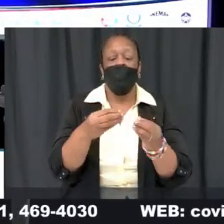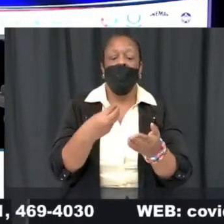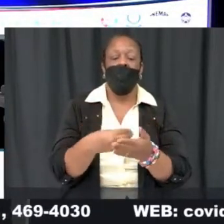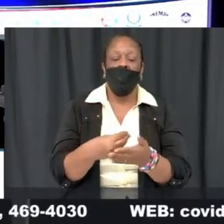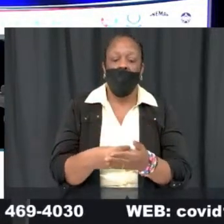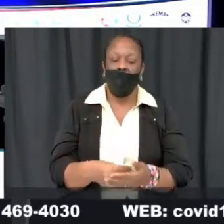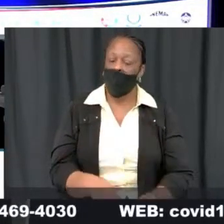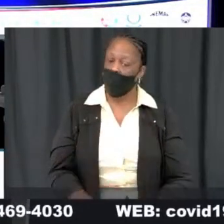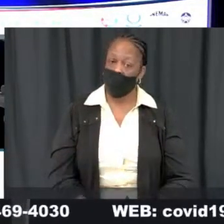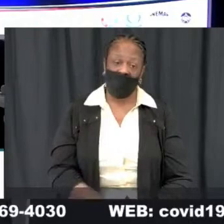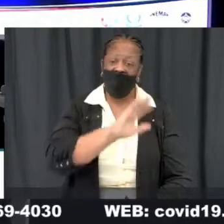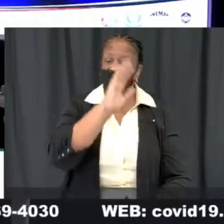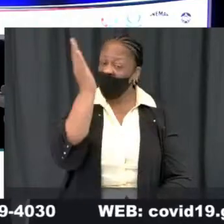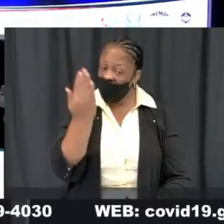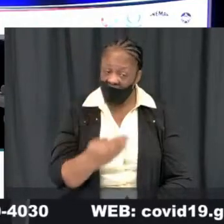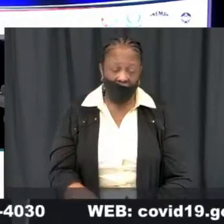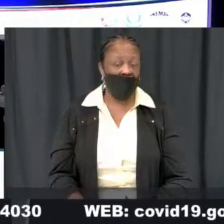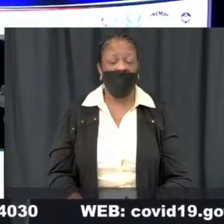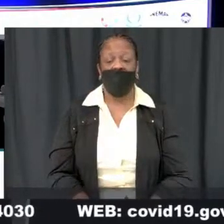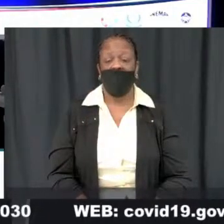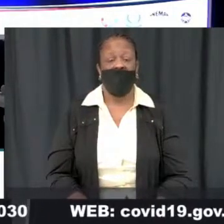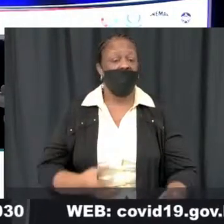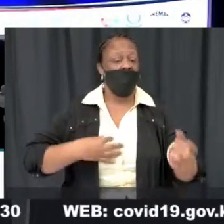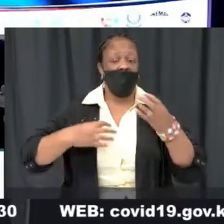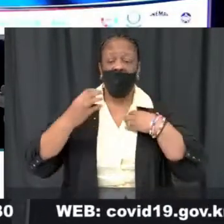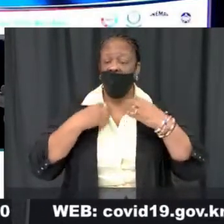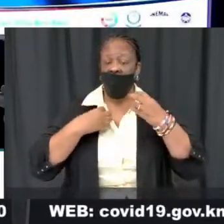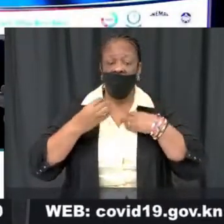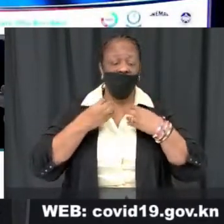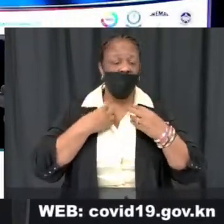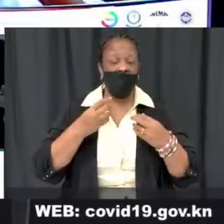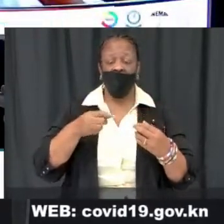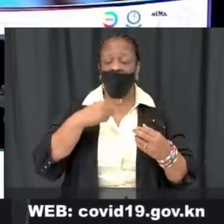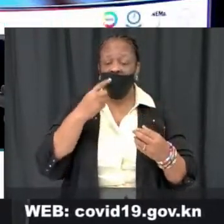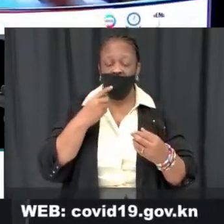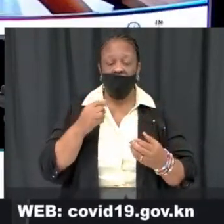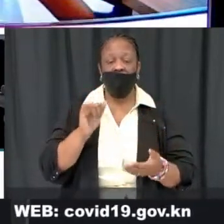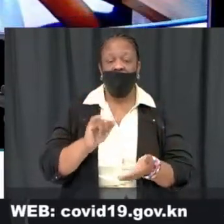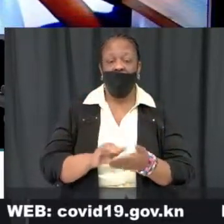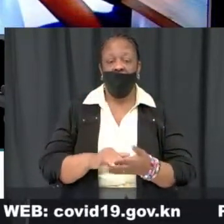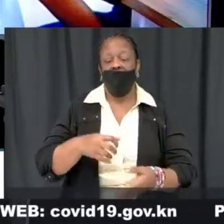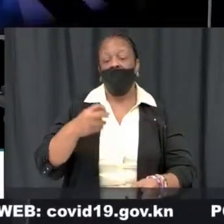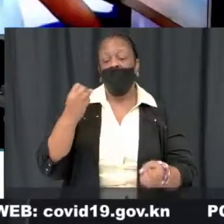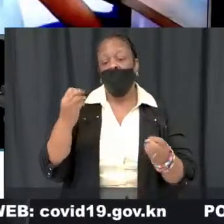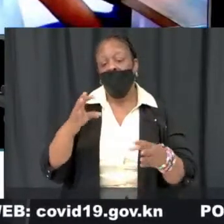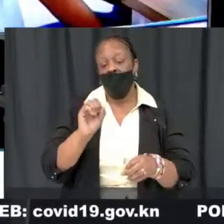Never. They have never complained about getting extra pay. They have never